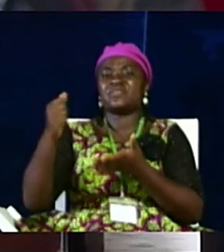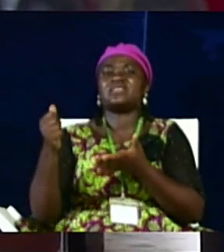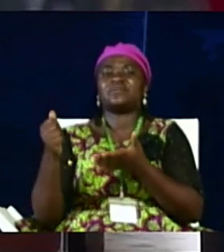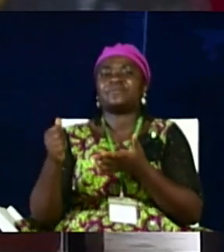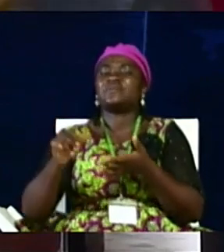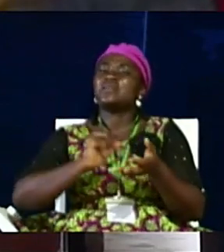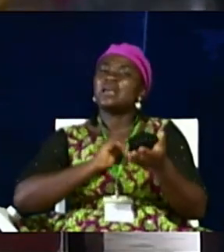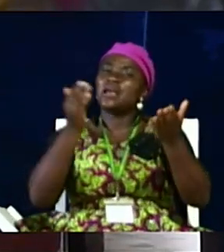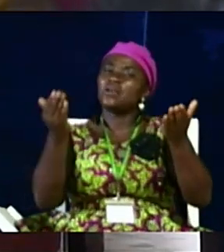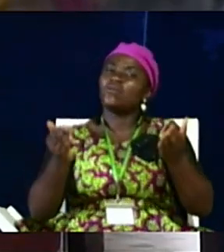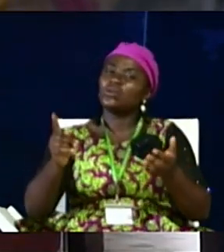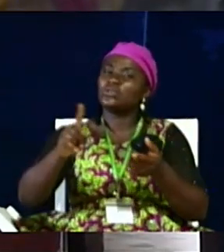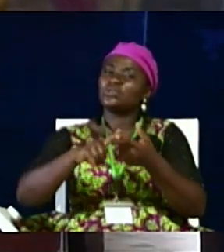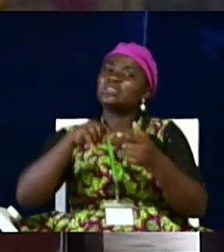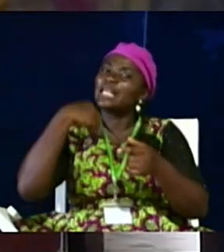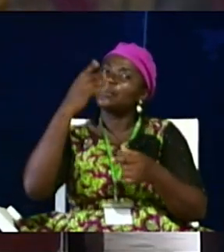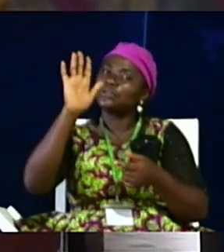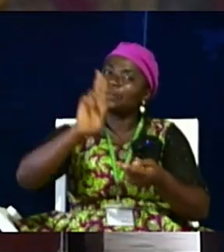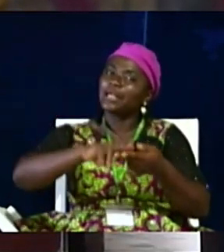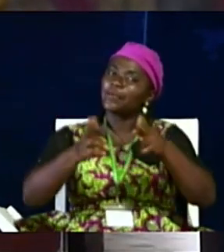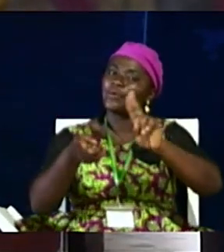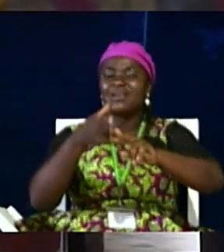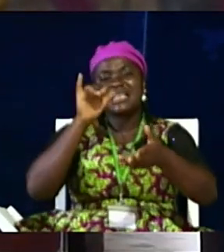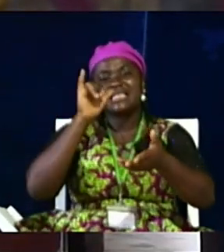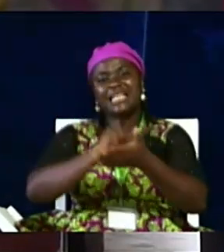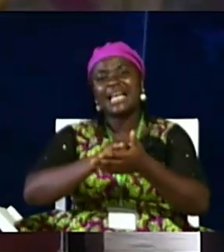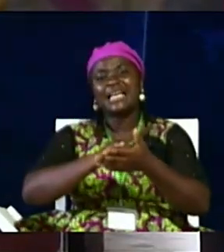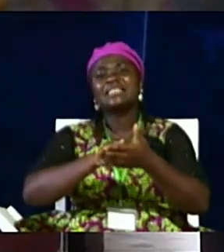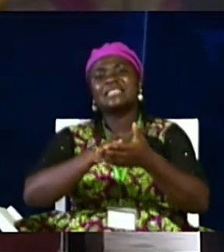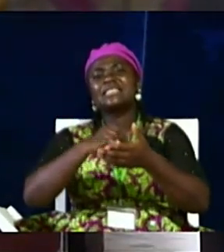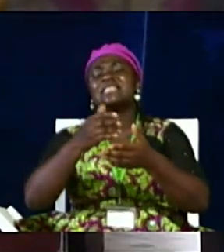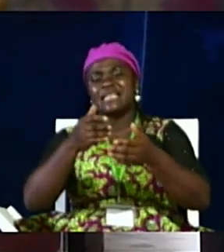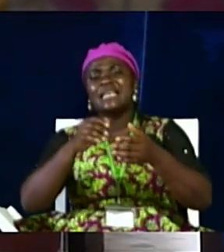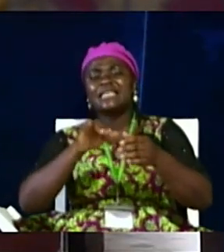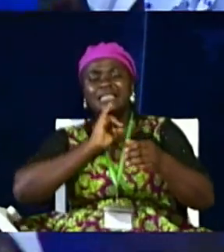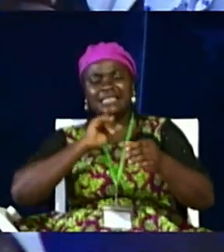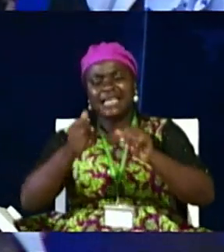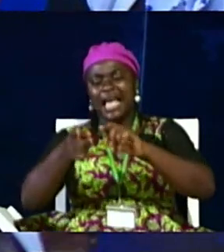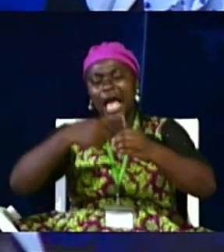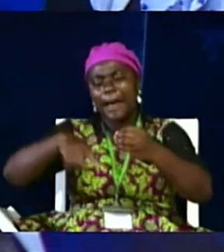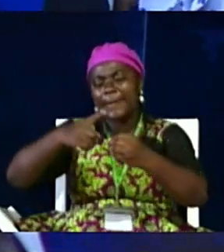I want you to tell your neighbor, that's about to change permanently.